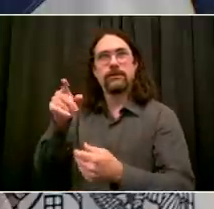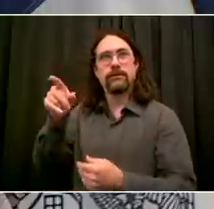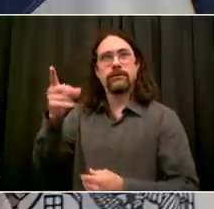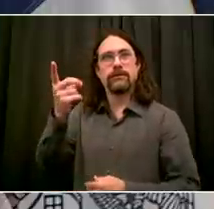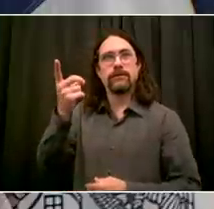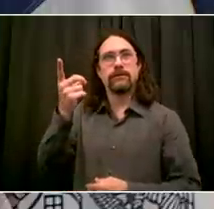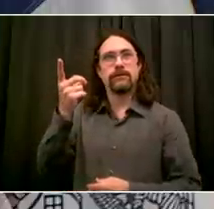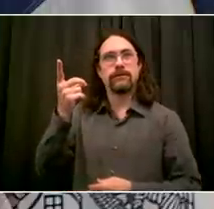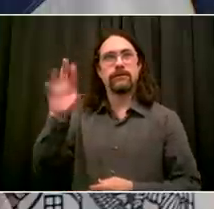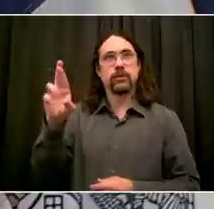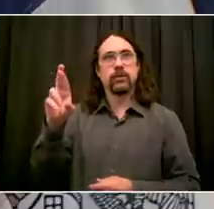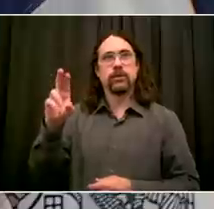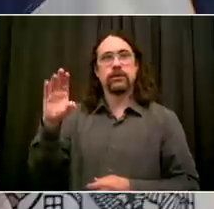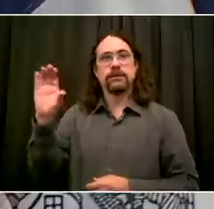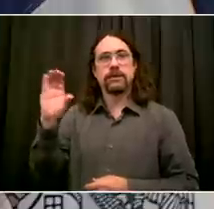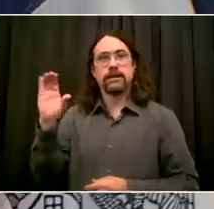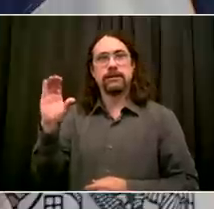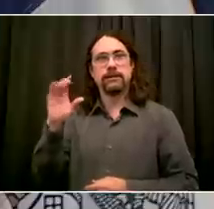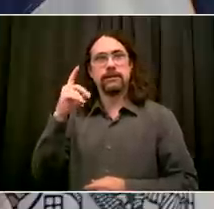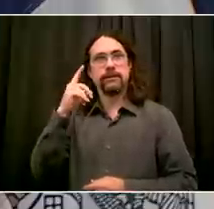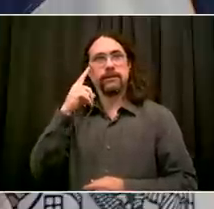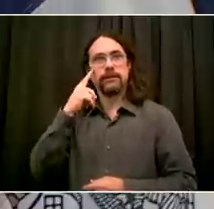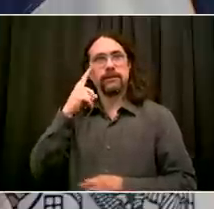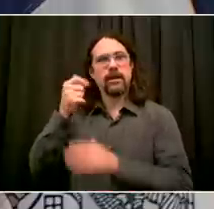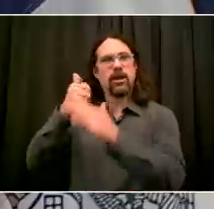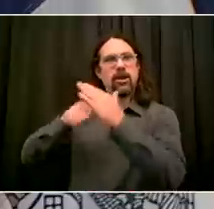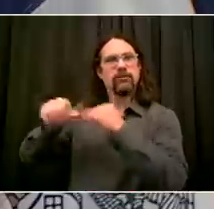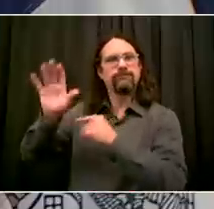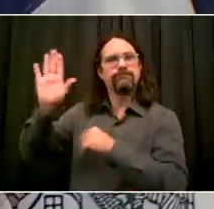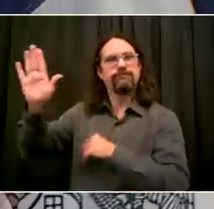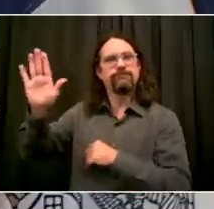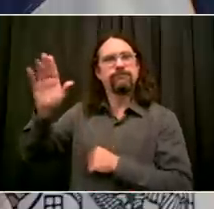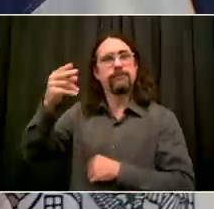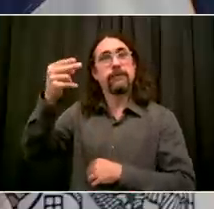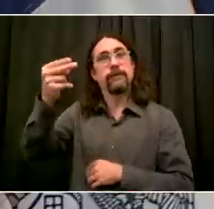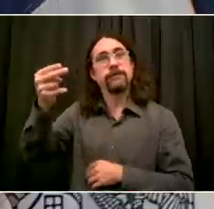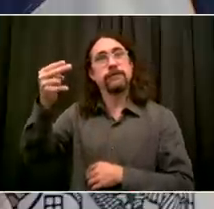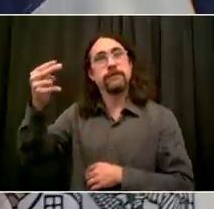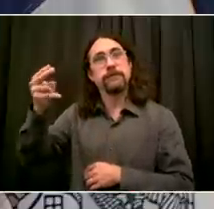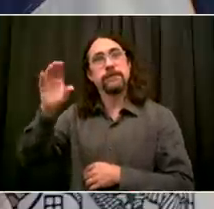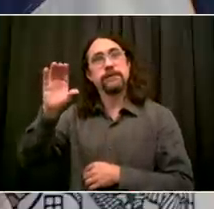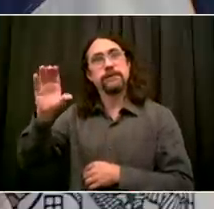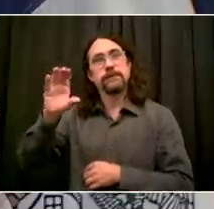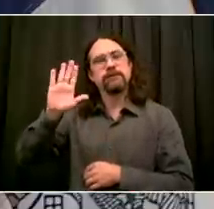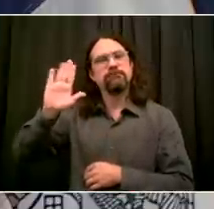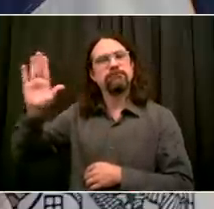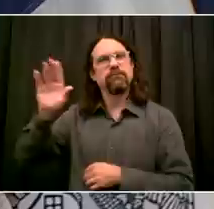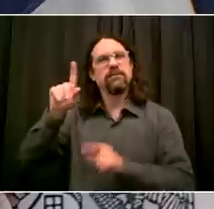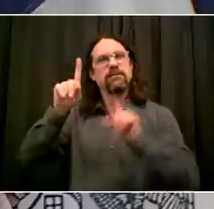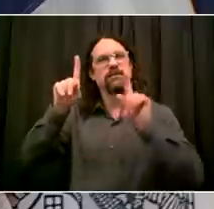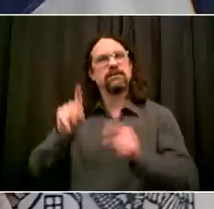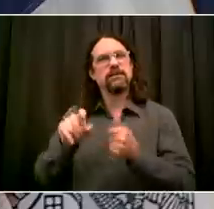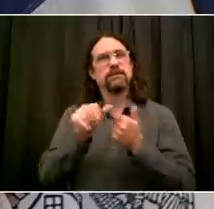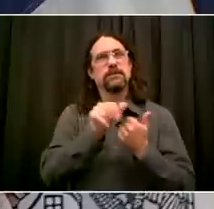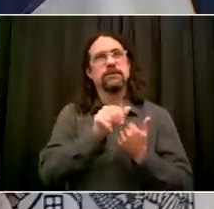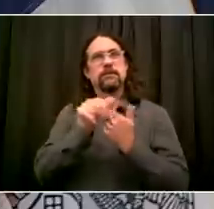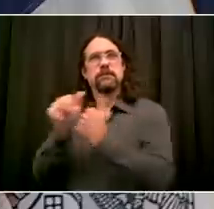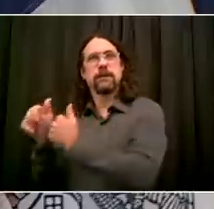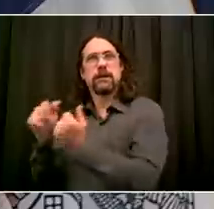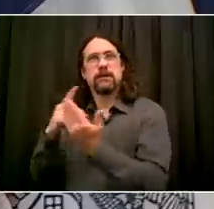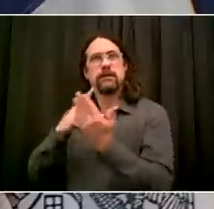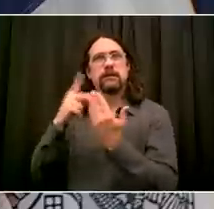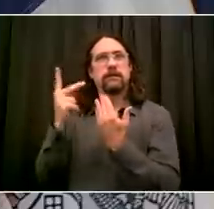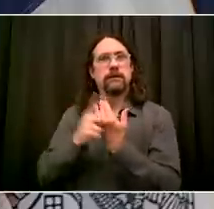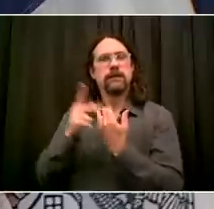the school testing program. That video really says it all. And look, parents, I want to say to you, as you can see, our